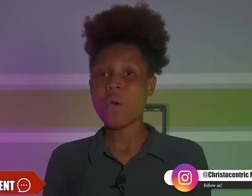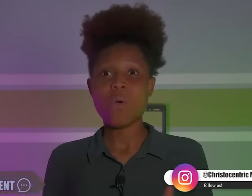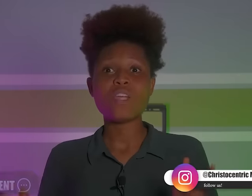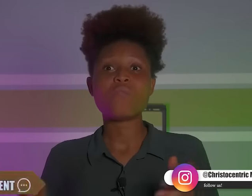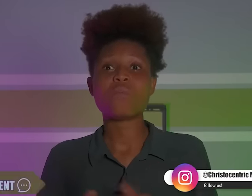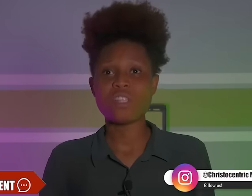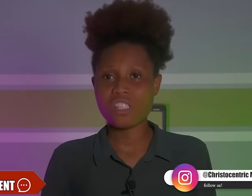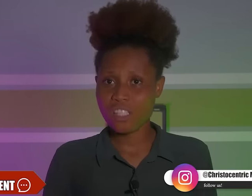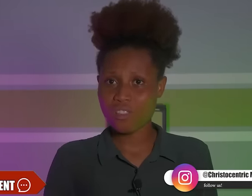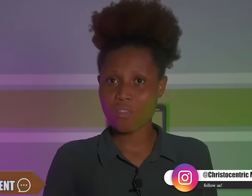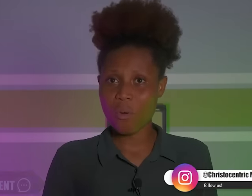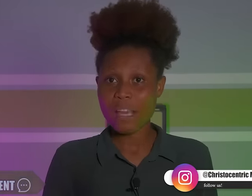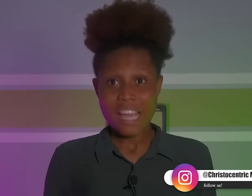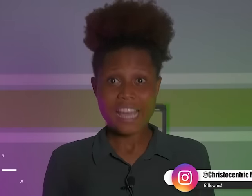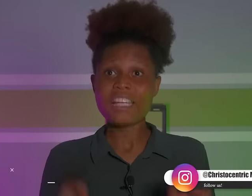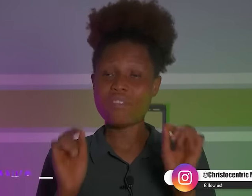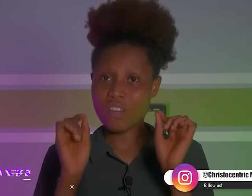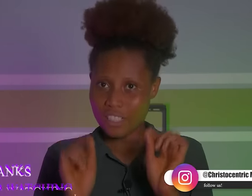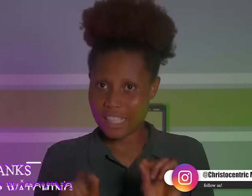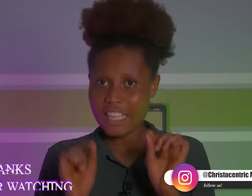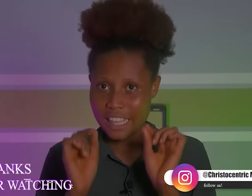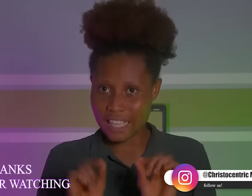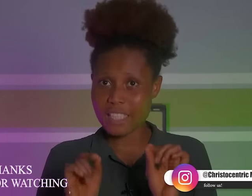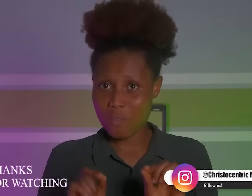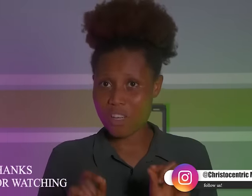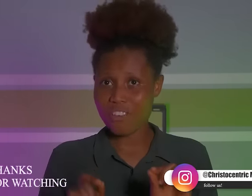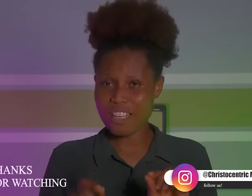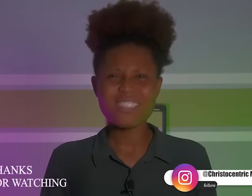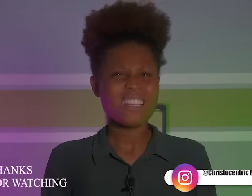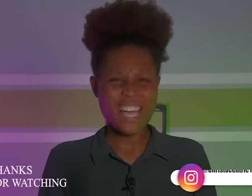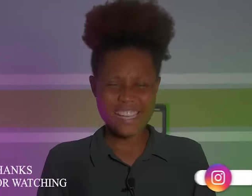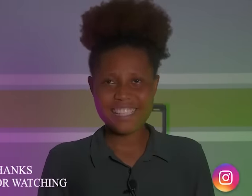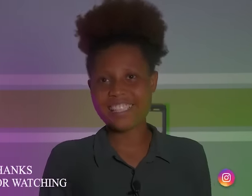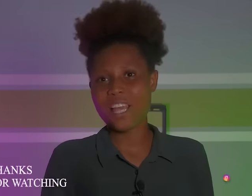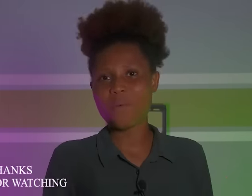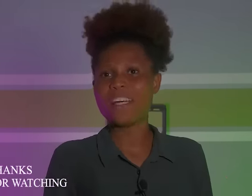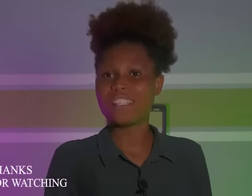section where you were watching us from, and then if you've got any testimony for us, kindly share with us.